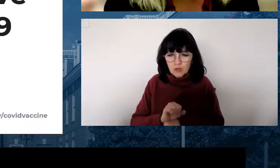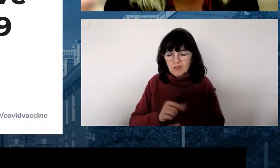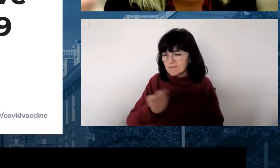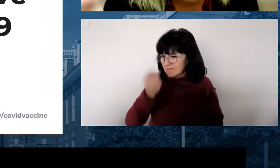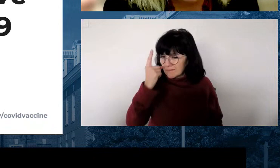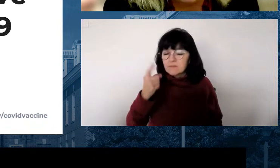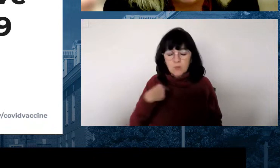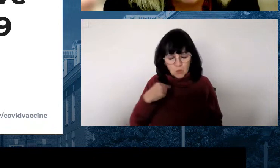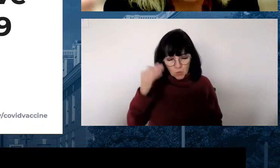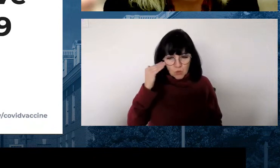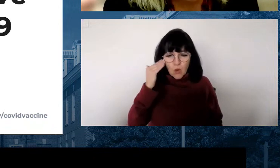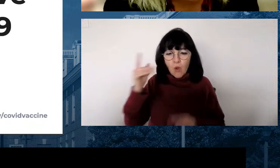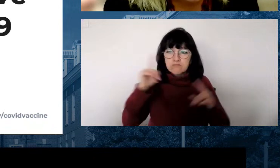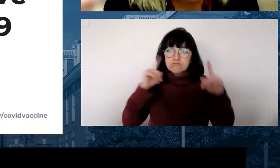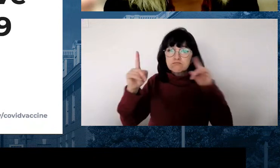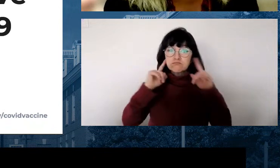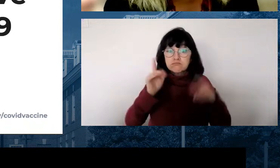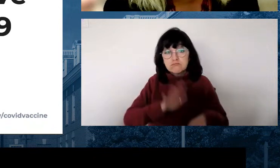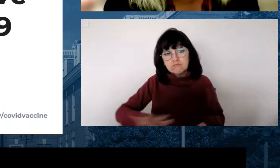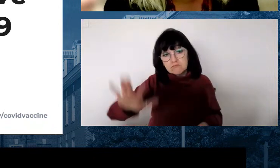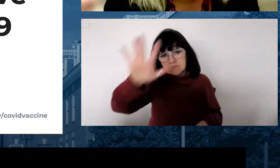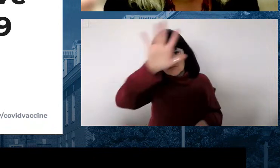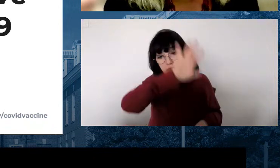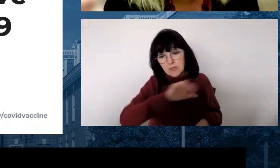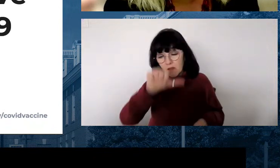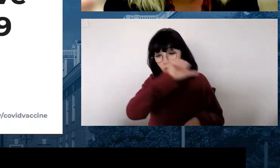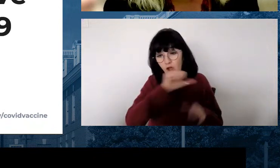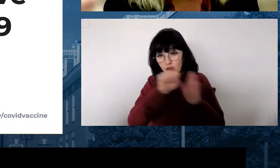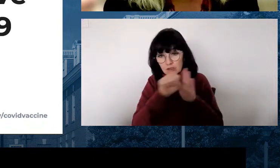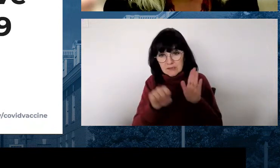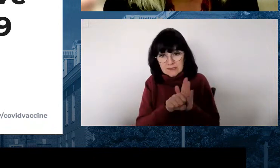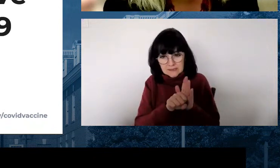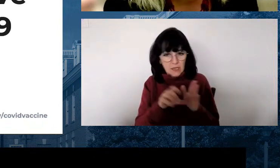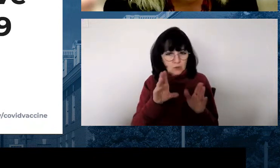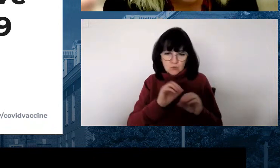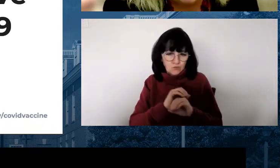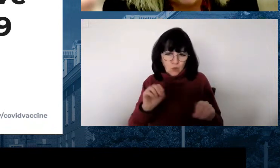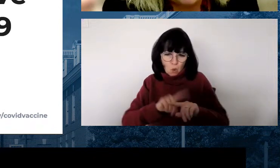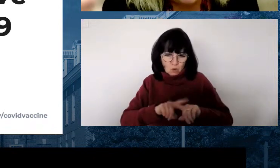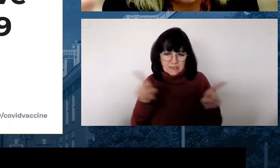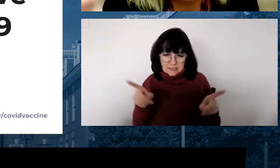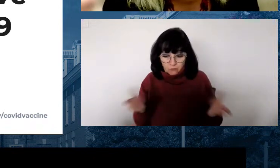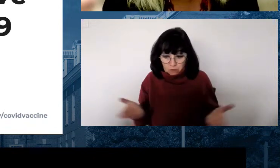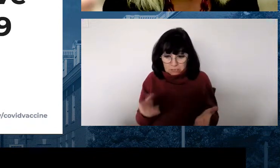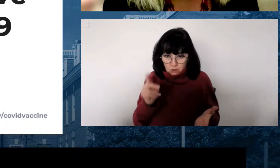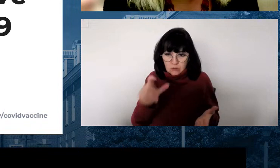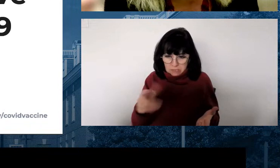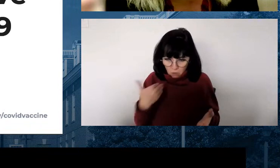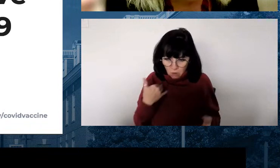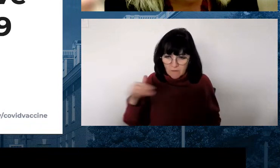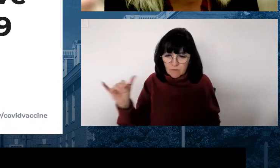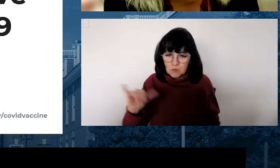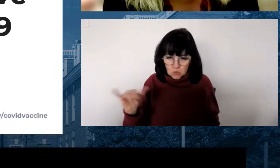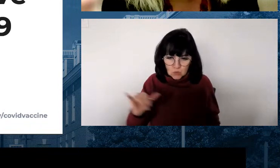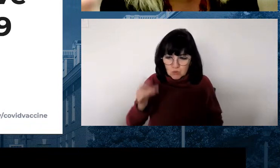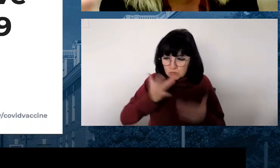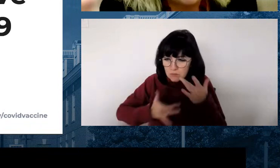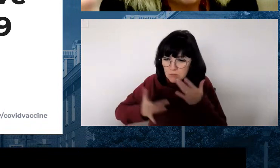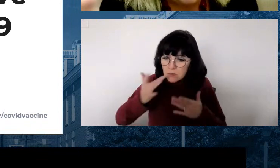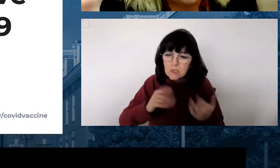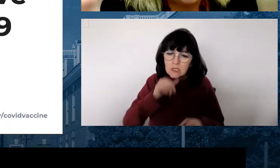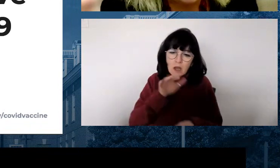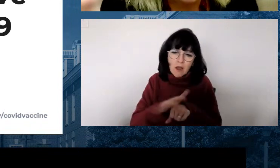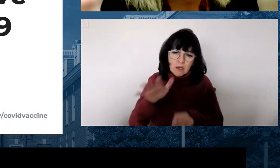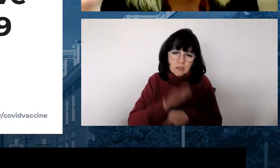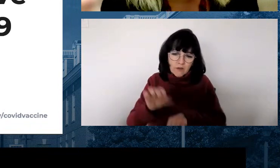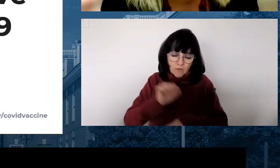state of Delaware. Our healthcare workers are tired and they're frustrated and they're